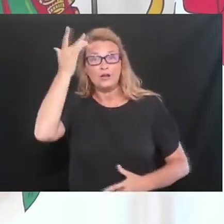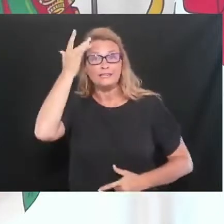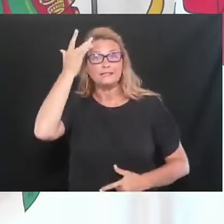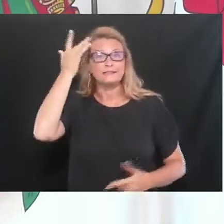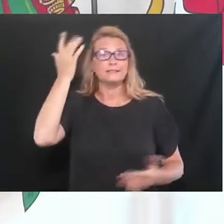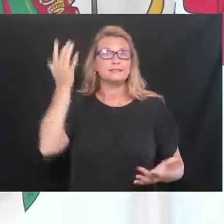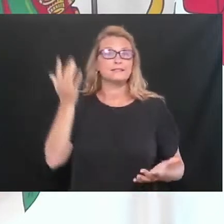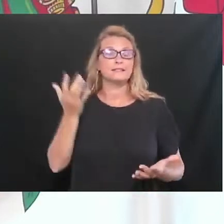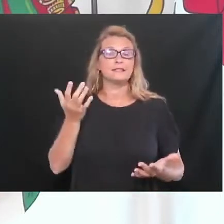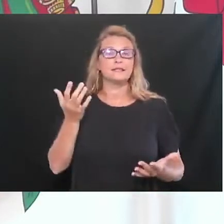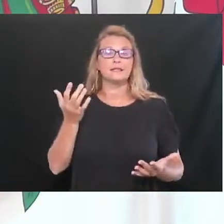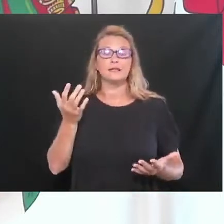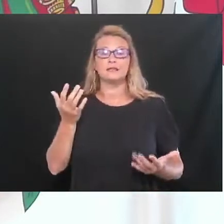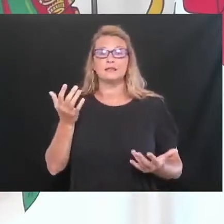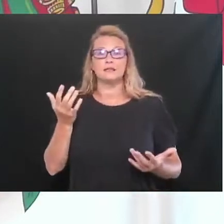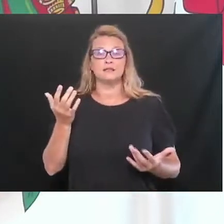that